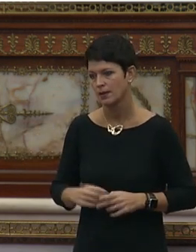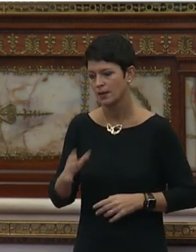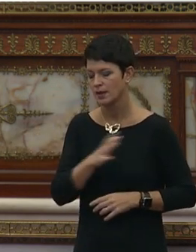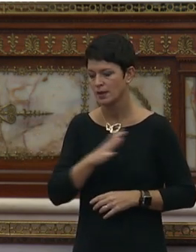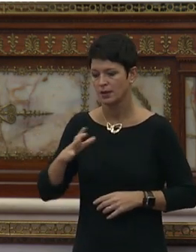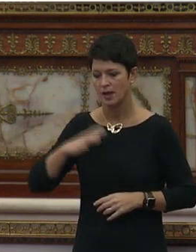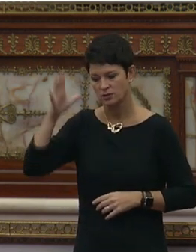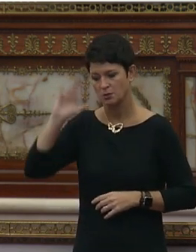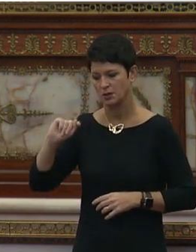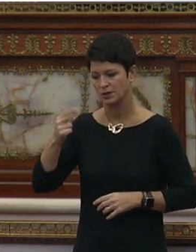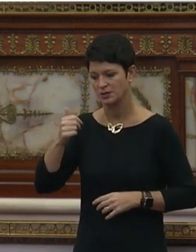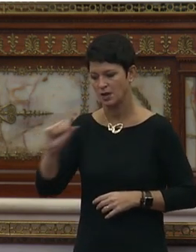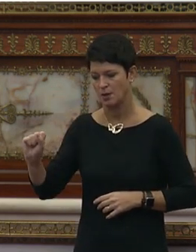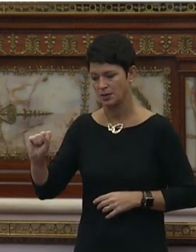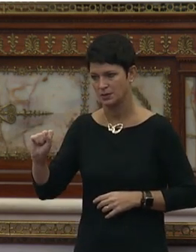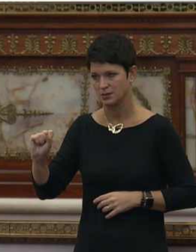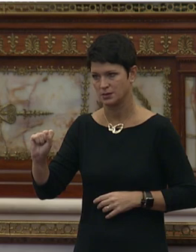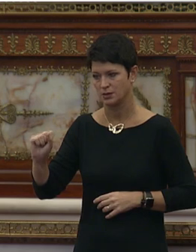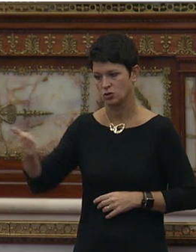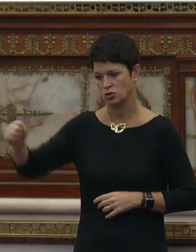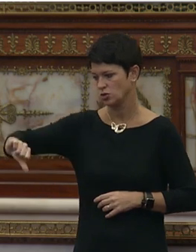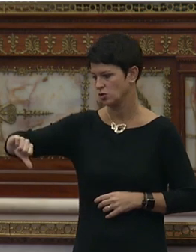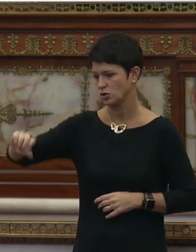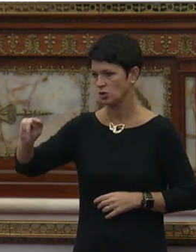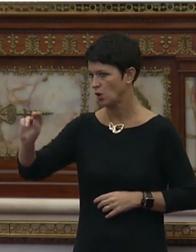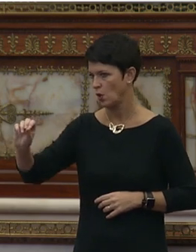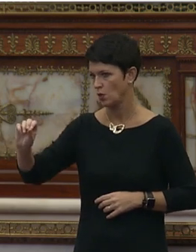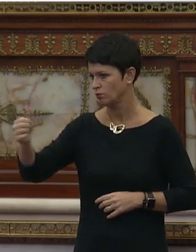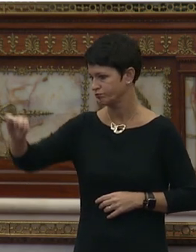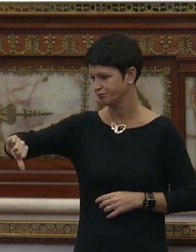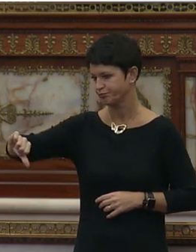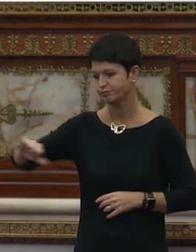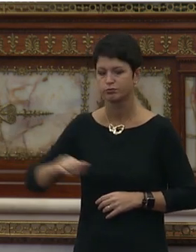Councilman Thomas? Nay.